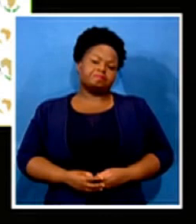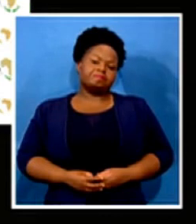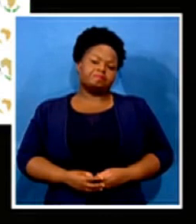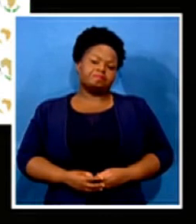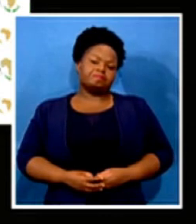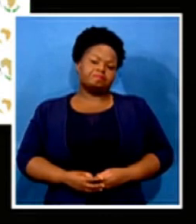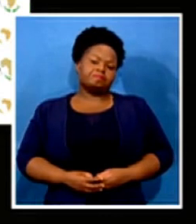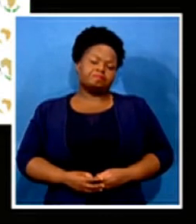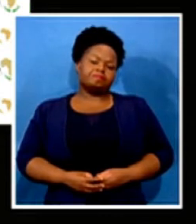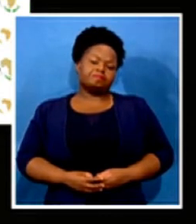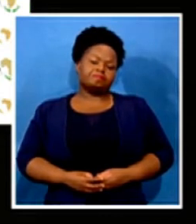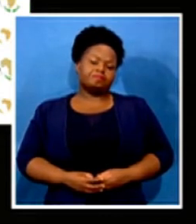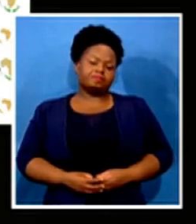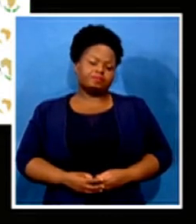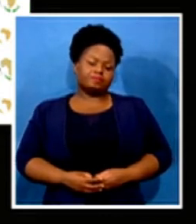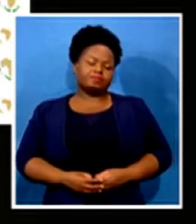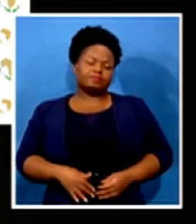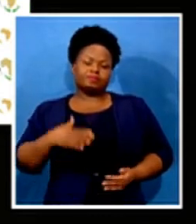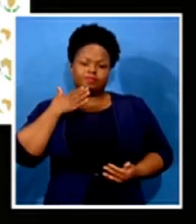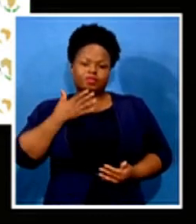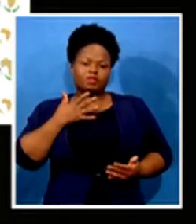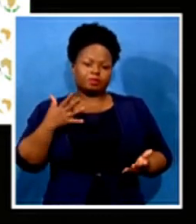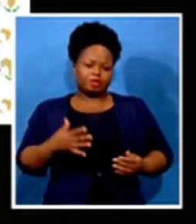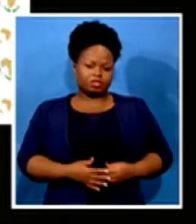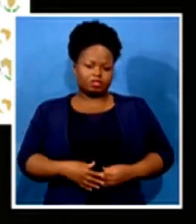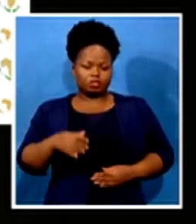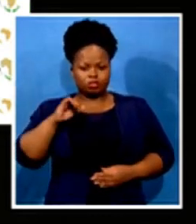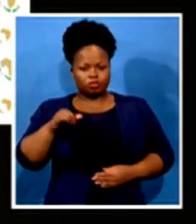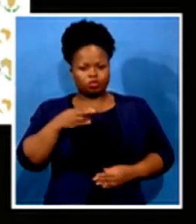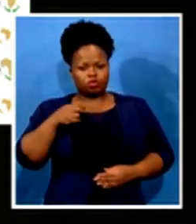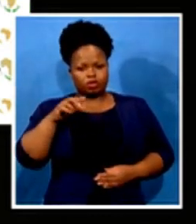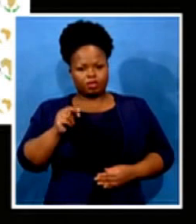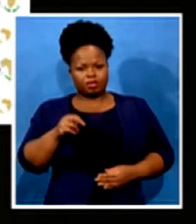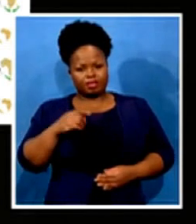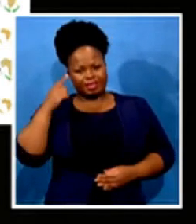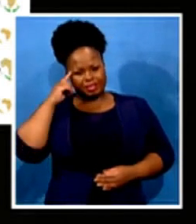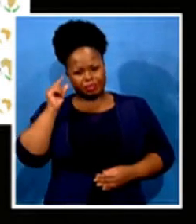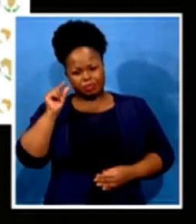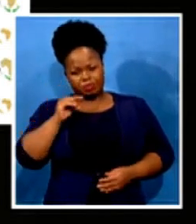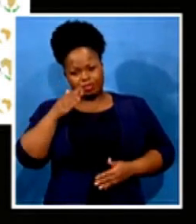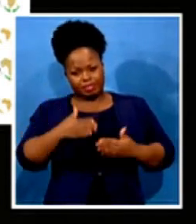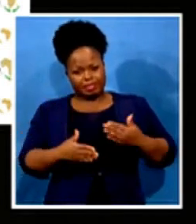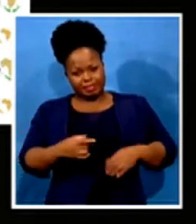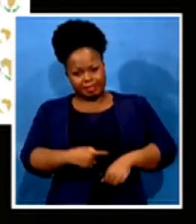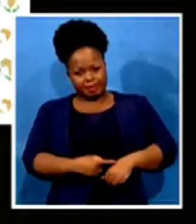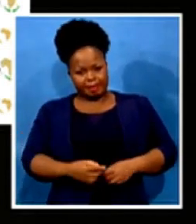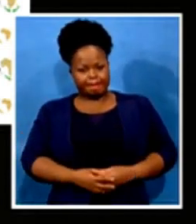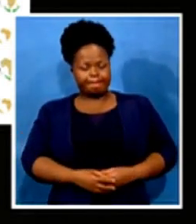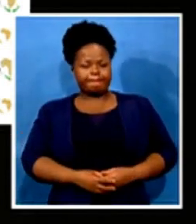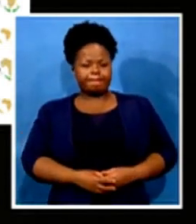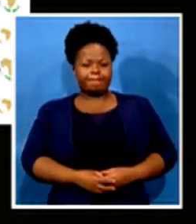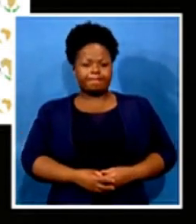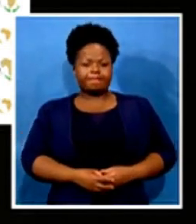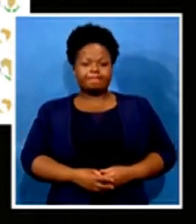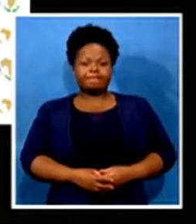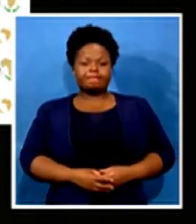Thank you very much, John. I think we are almost at the end of our time. May I just ask you, please, to give us a